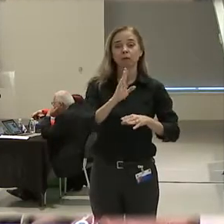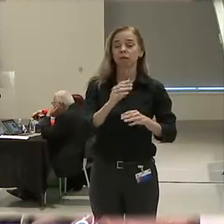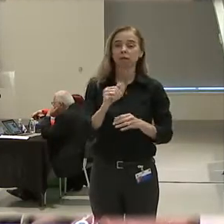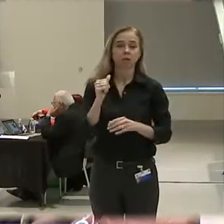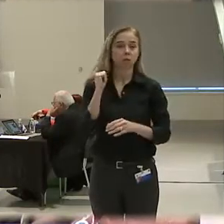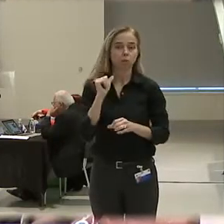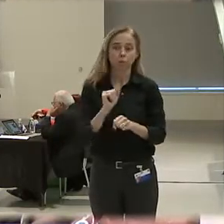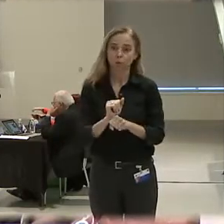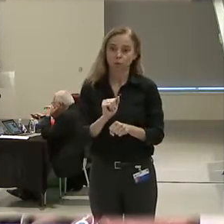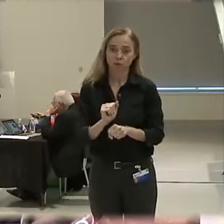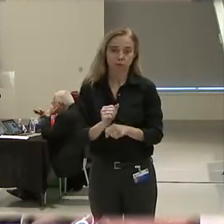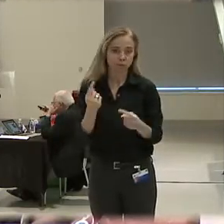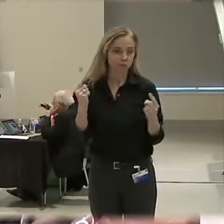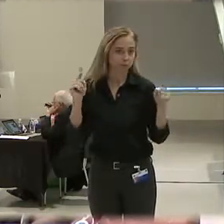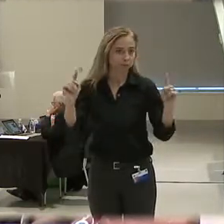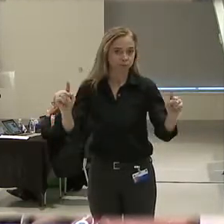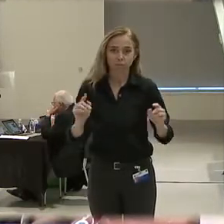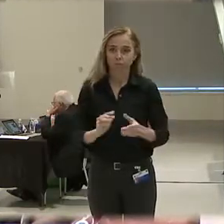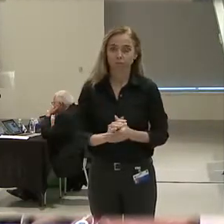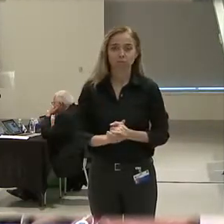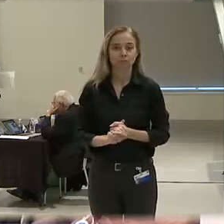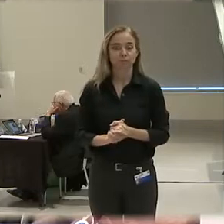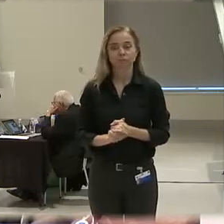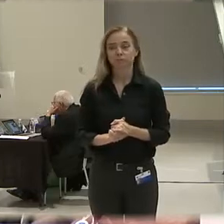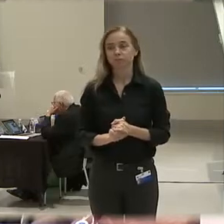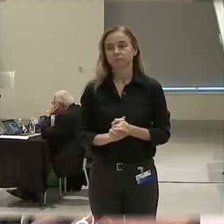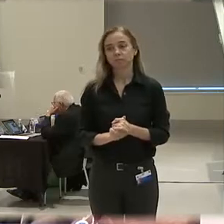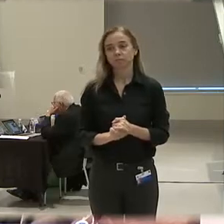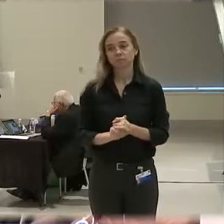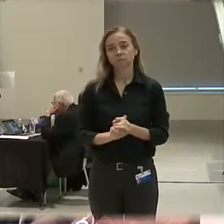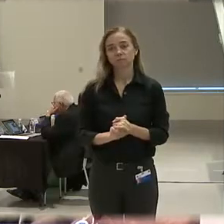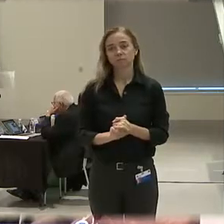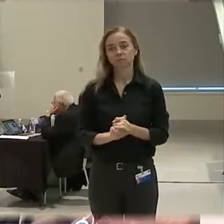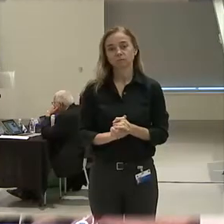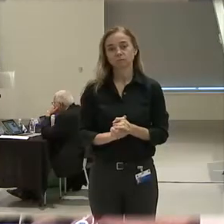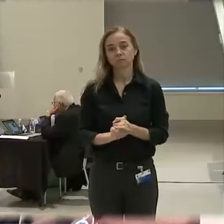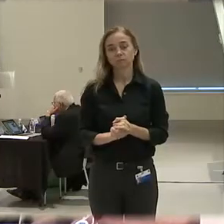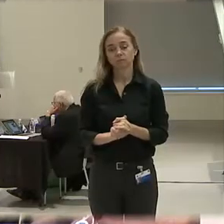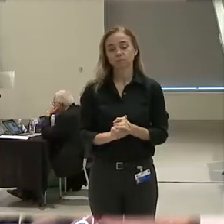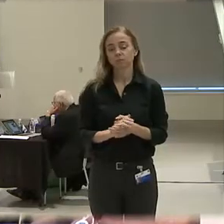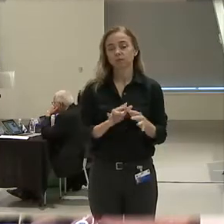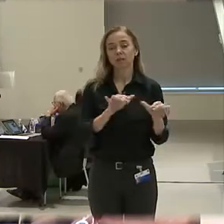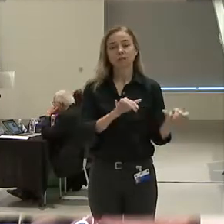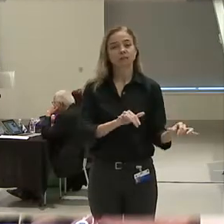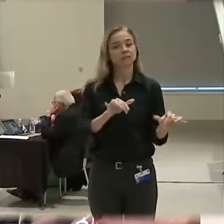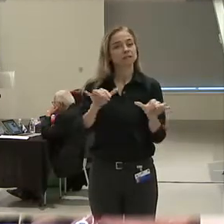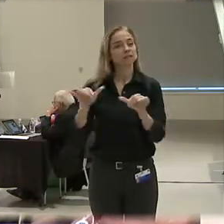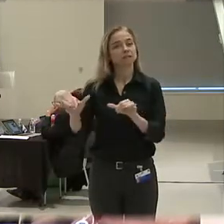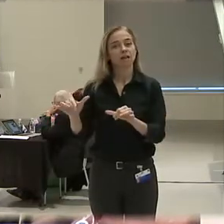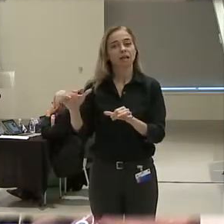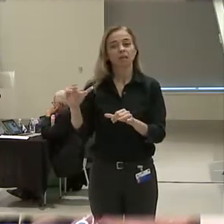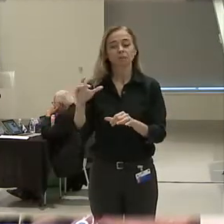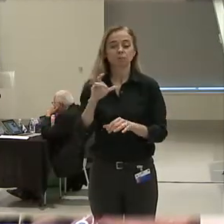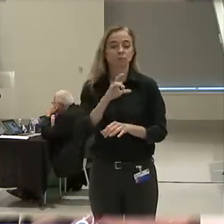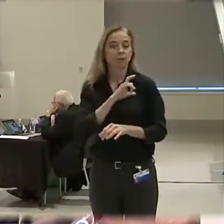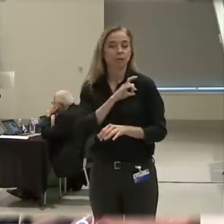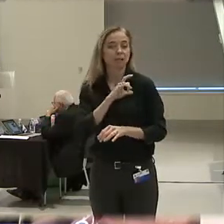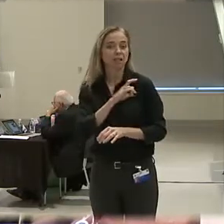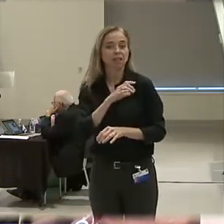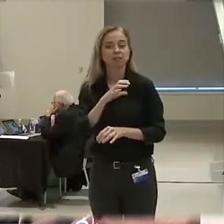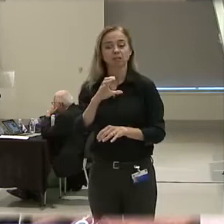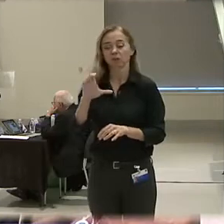work. Right? It is just as the police commission is. It is